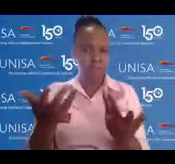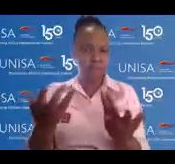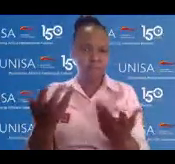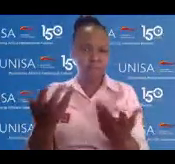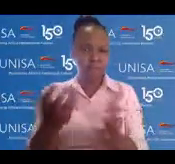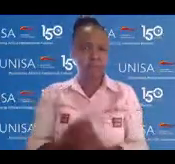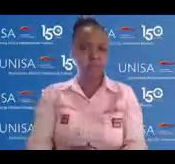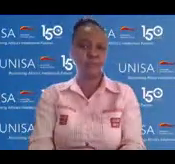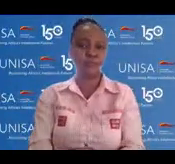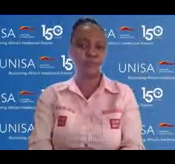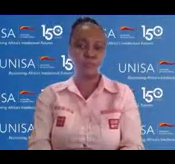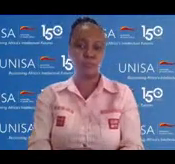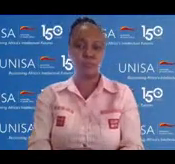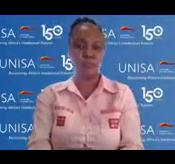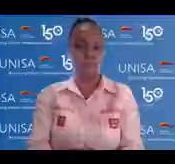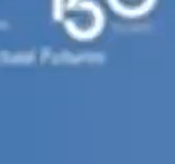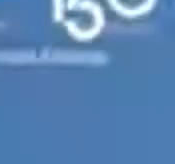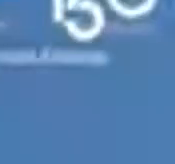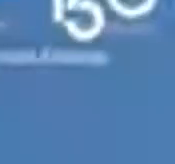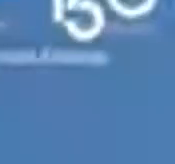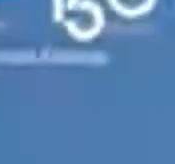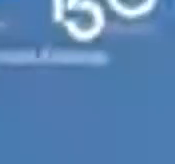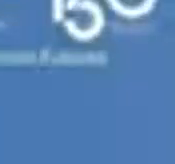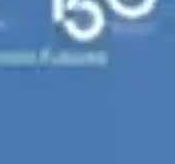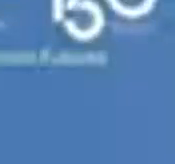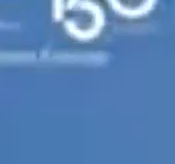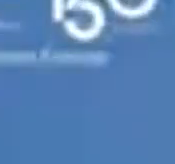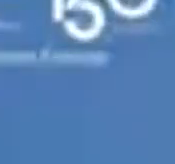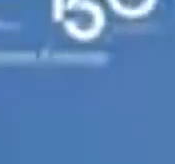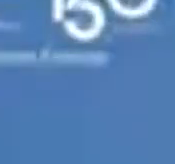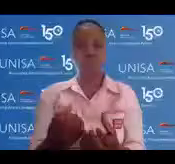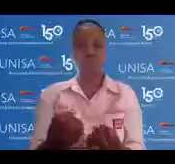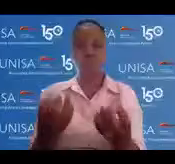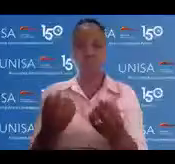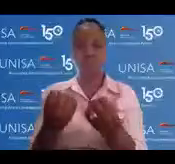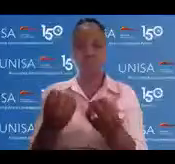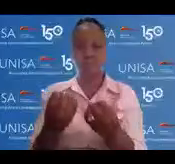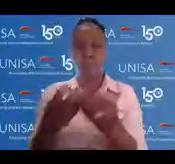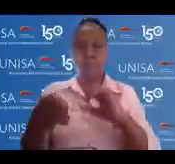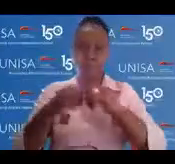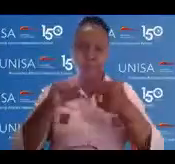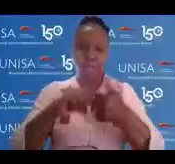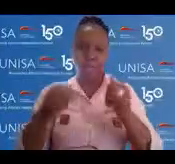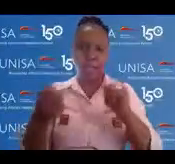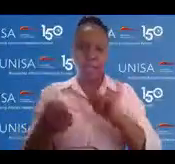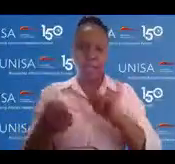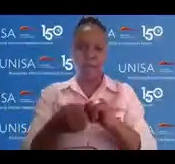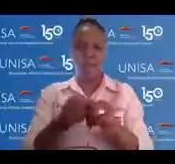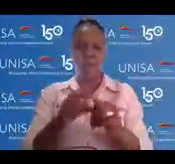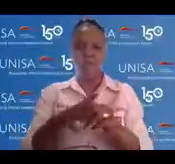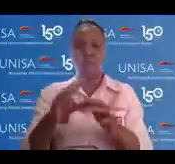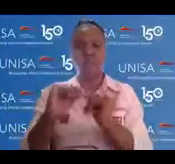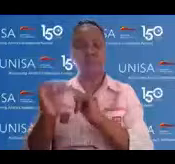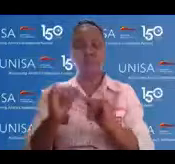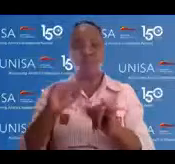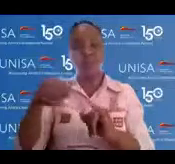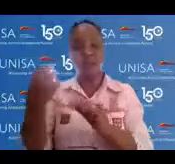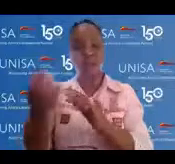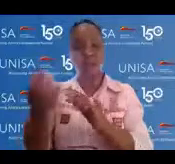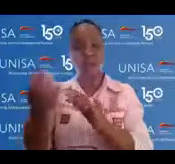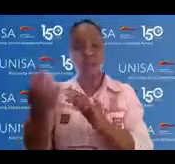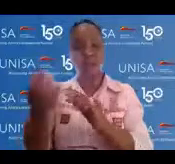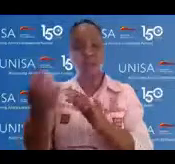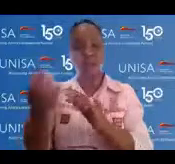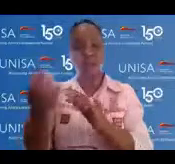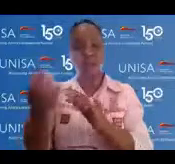At the moment, Denzel, there is a lot of curiosity about the Invigilator app, which really does introduce the next section. So I think a lot of questions are about to